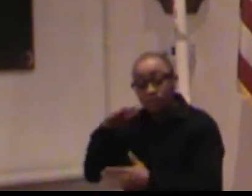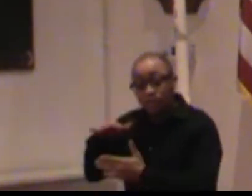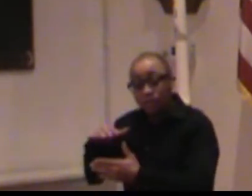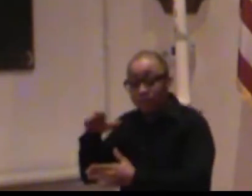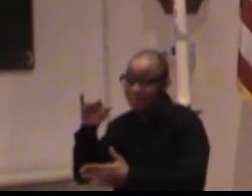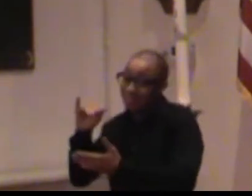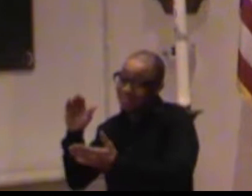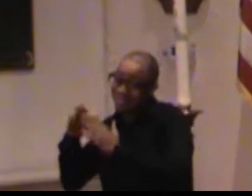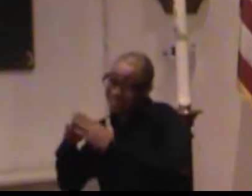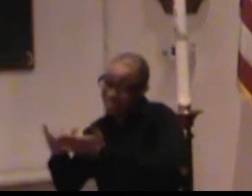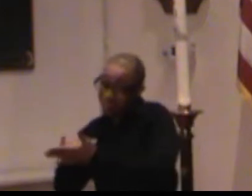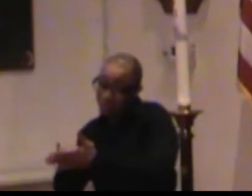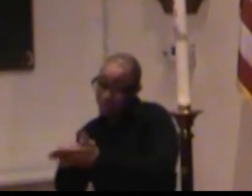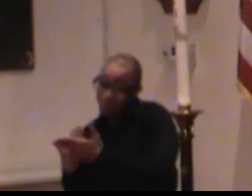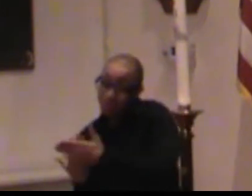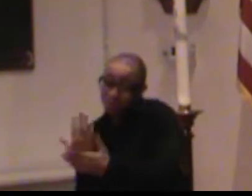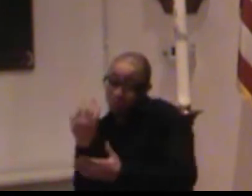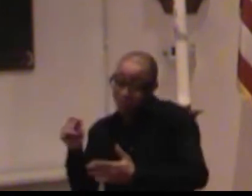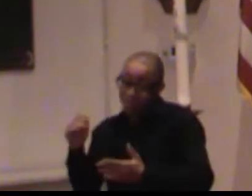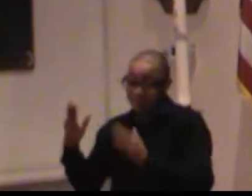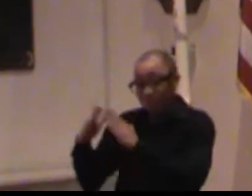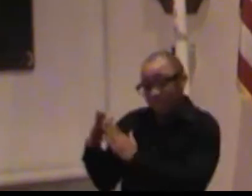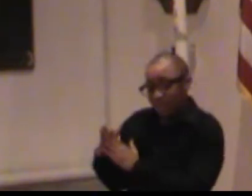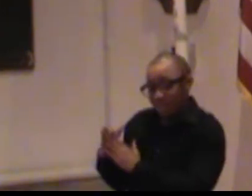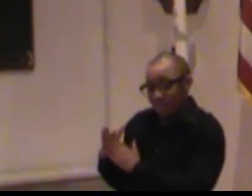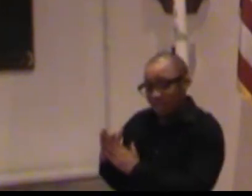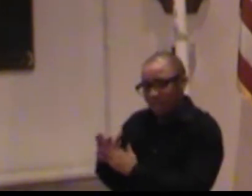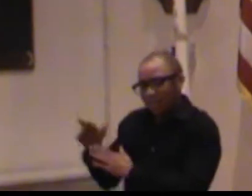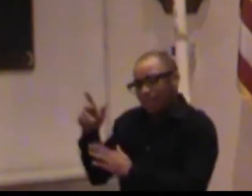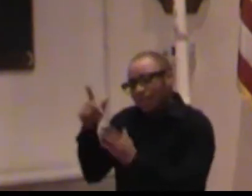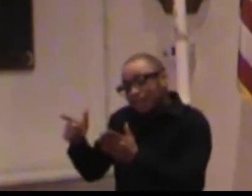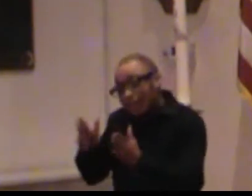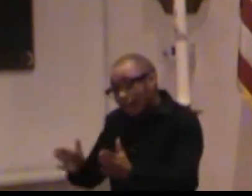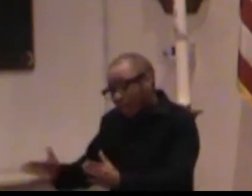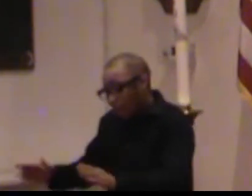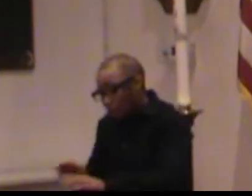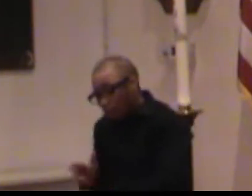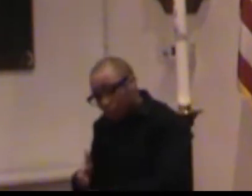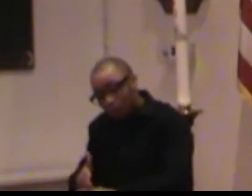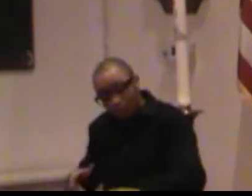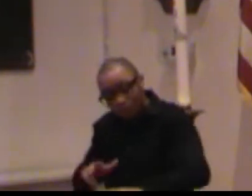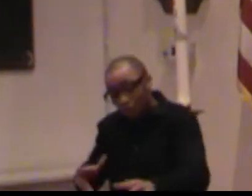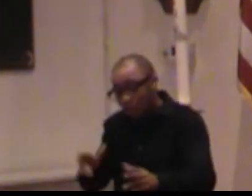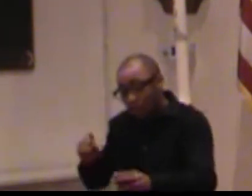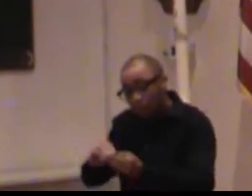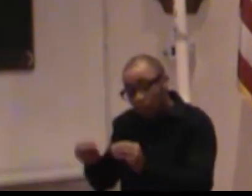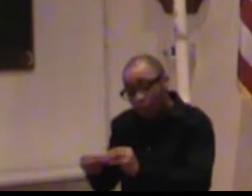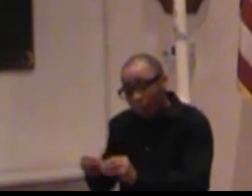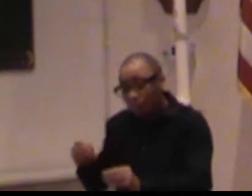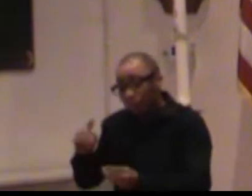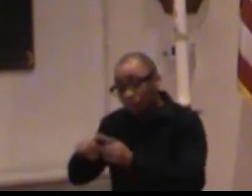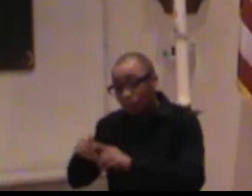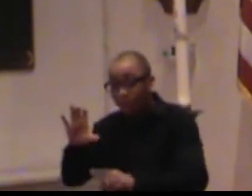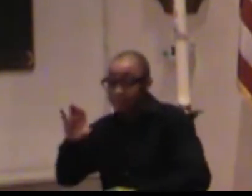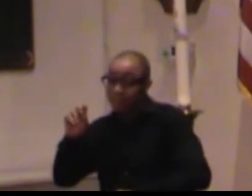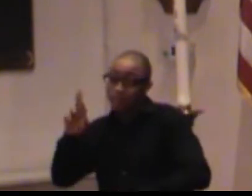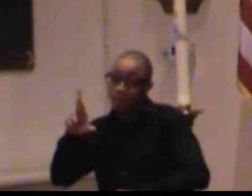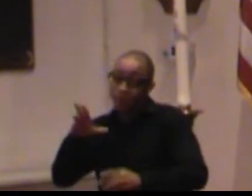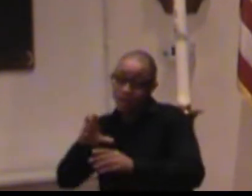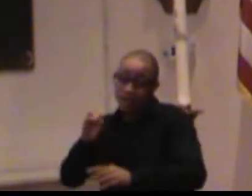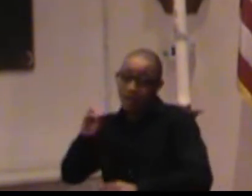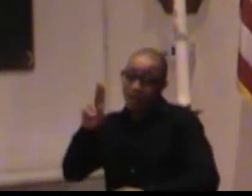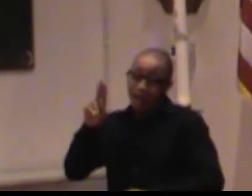as they contemplated the future growth of the city. They laid out the streets and numbered them from the center